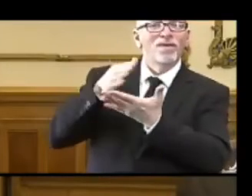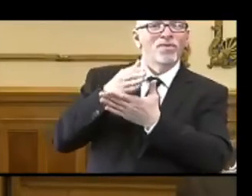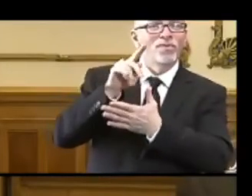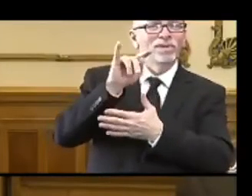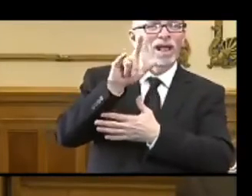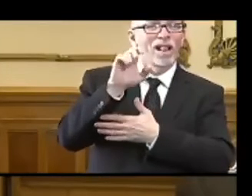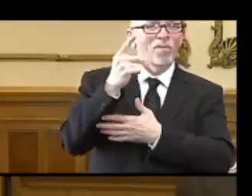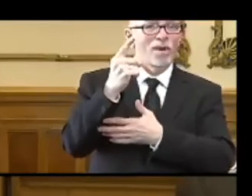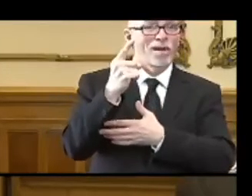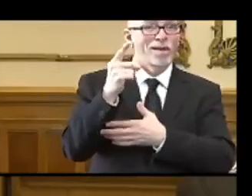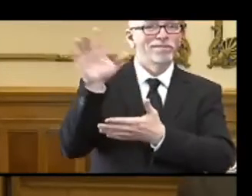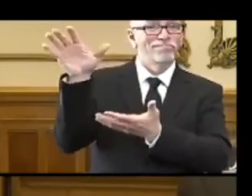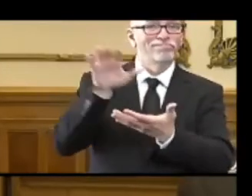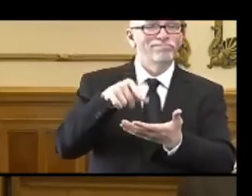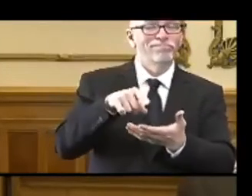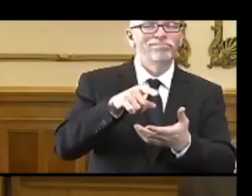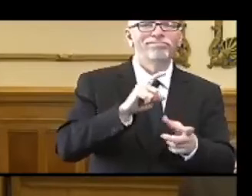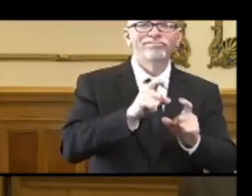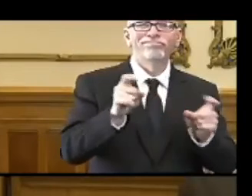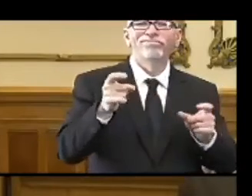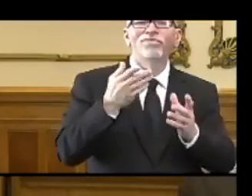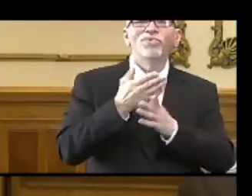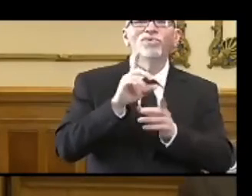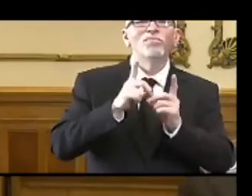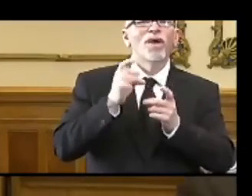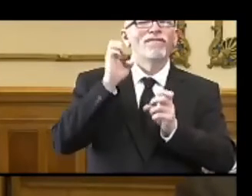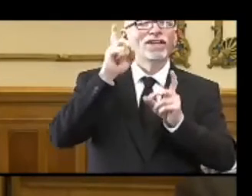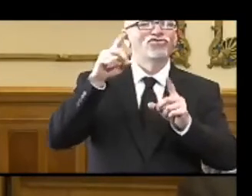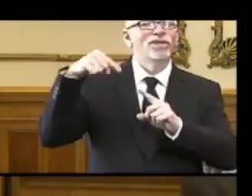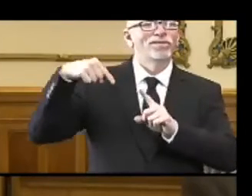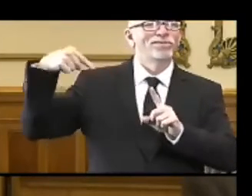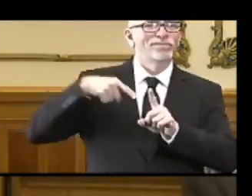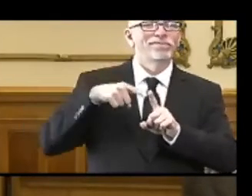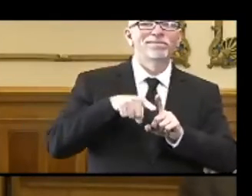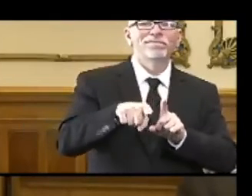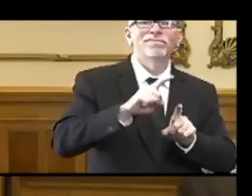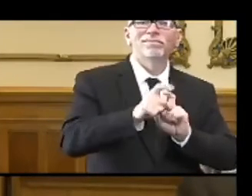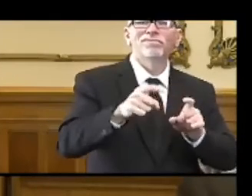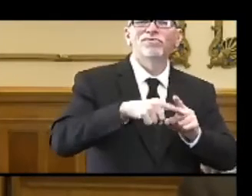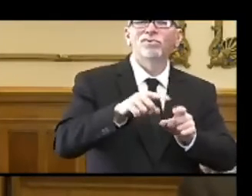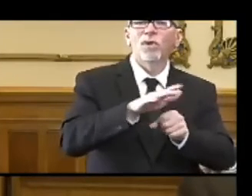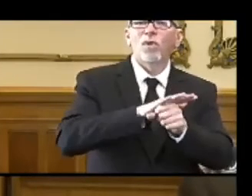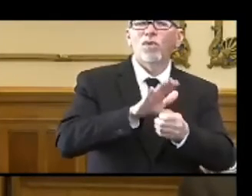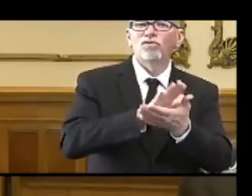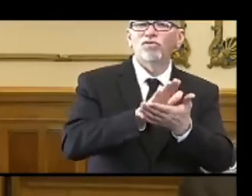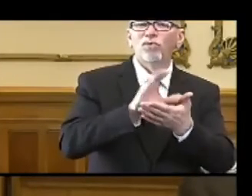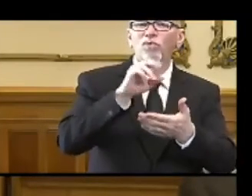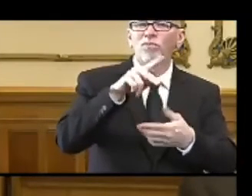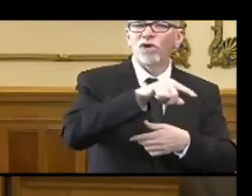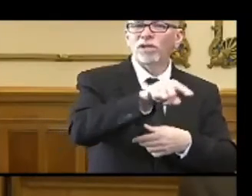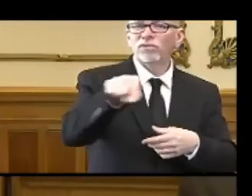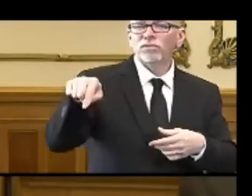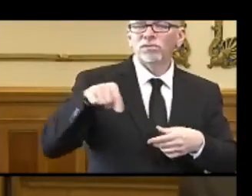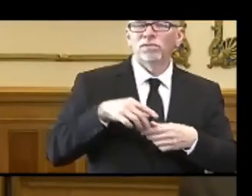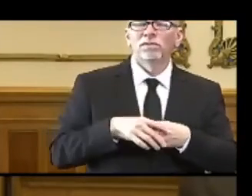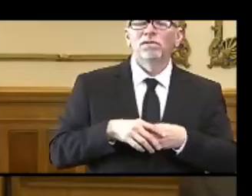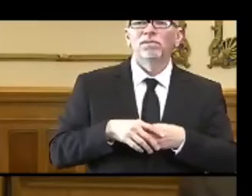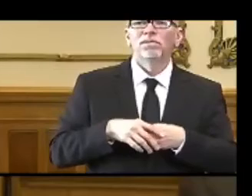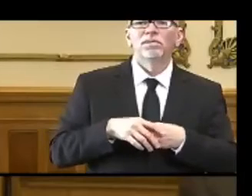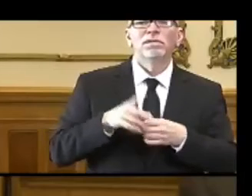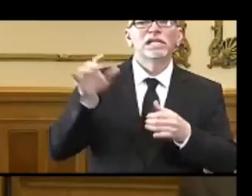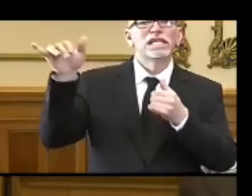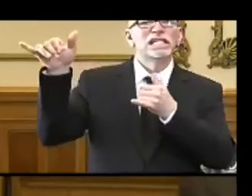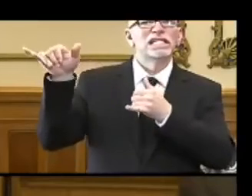I that go out, come through the Department of Education, through the local school corporations, it'll be the